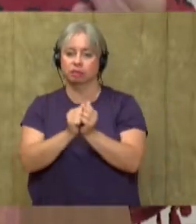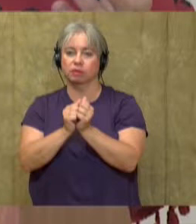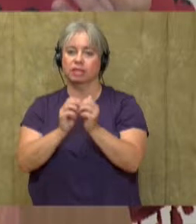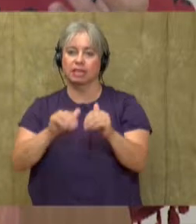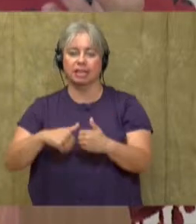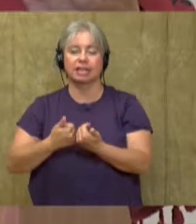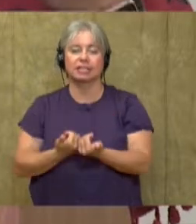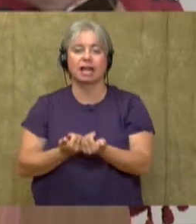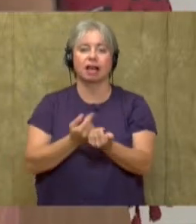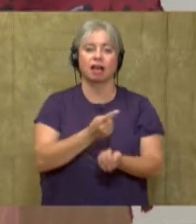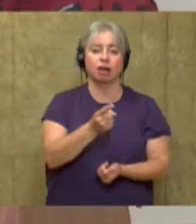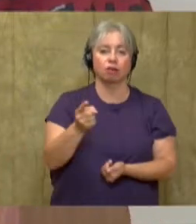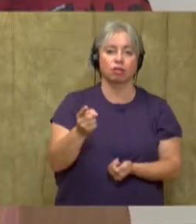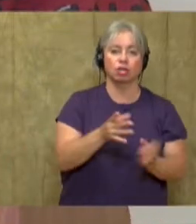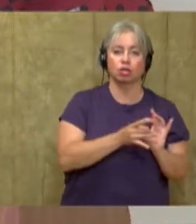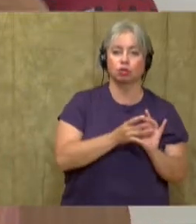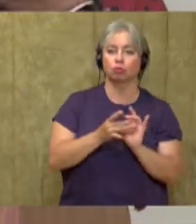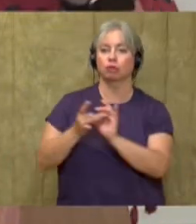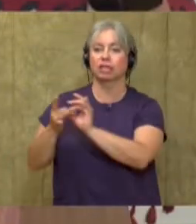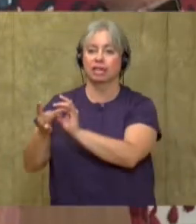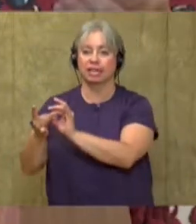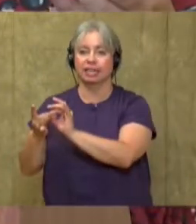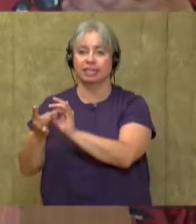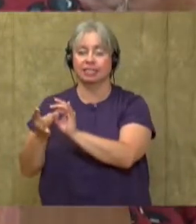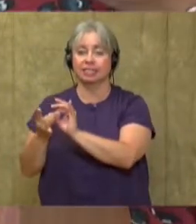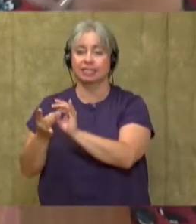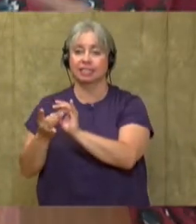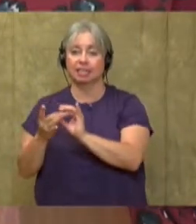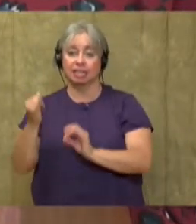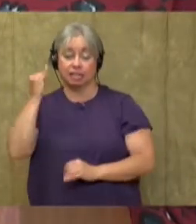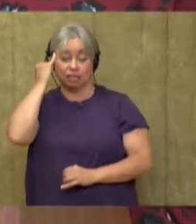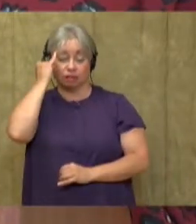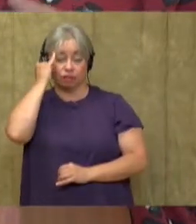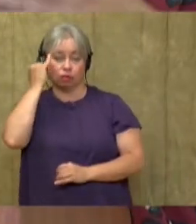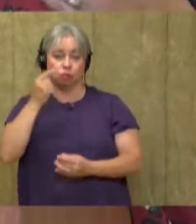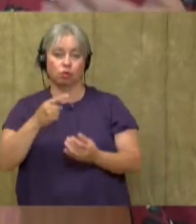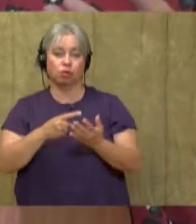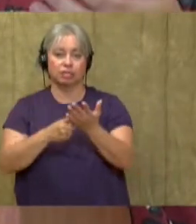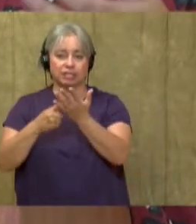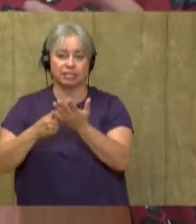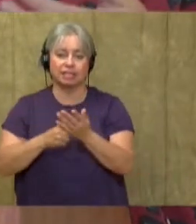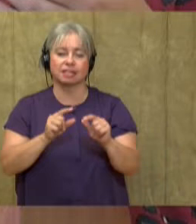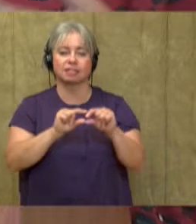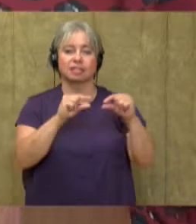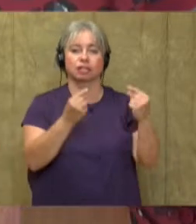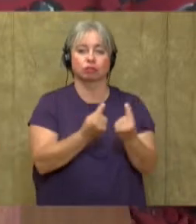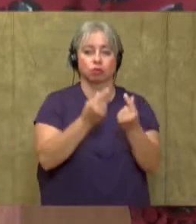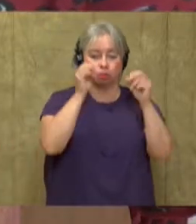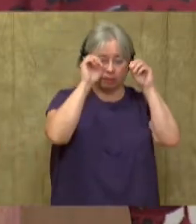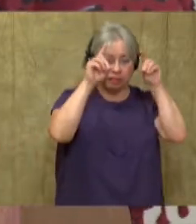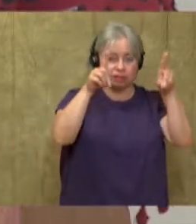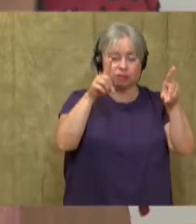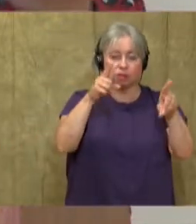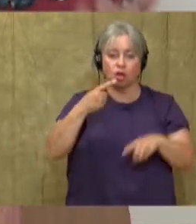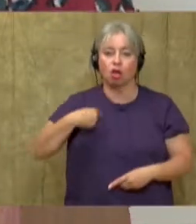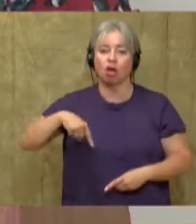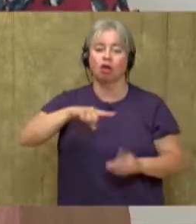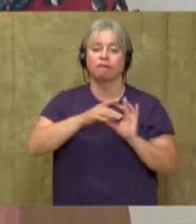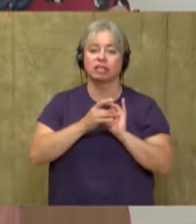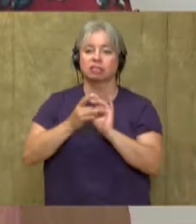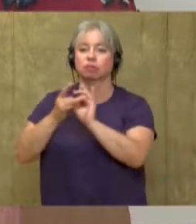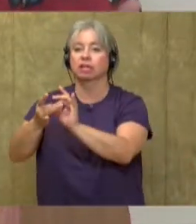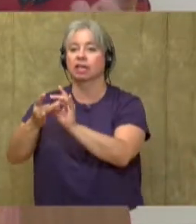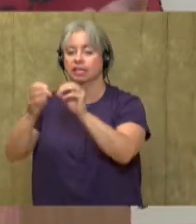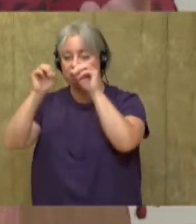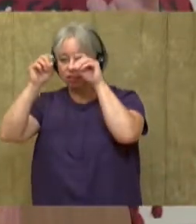you relate. So if you were talking about the association with educators, we all relate to education. If you're talking